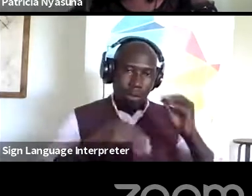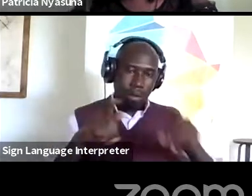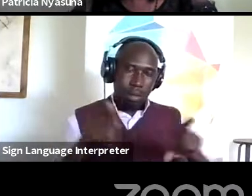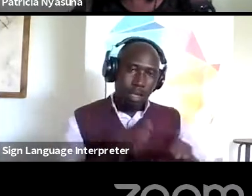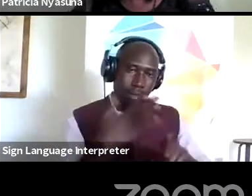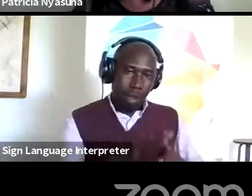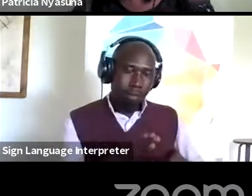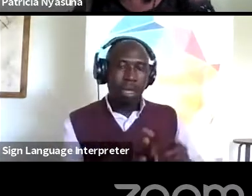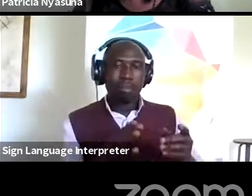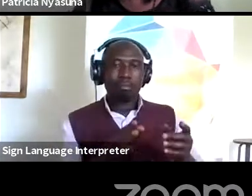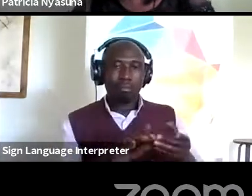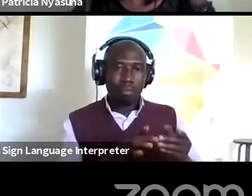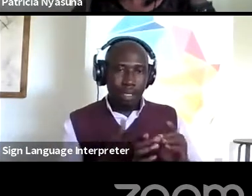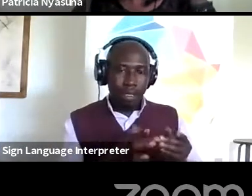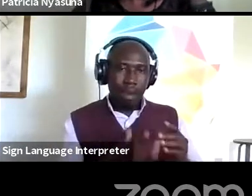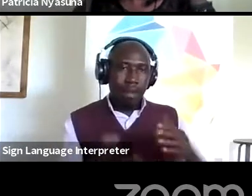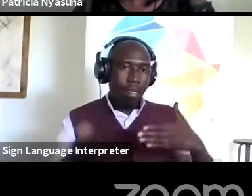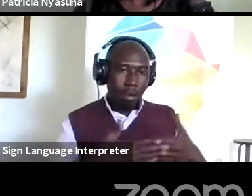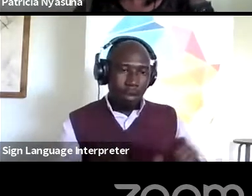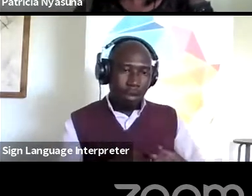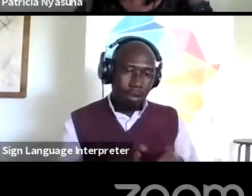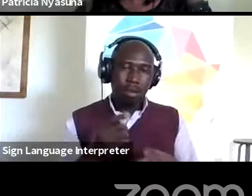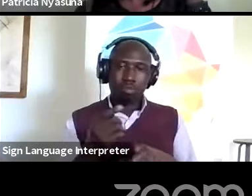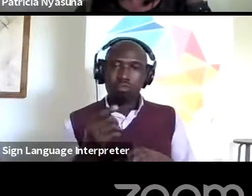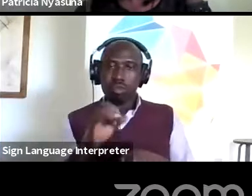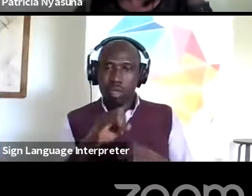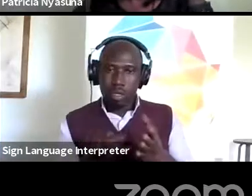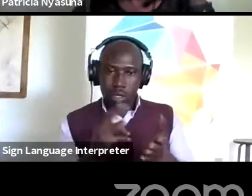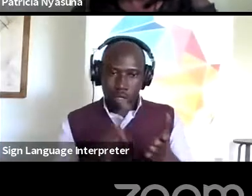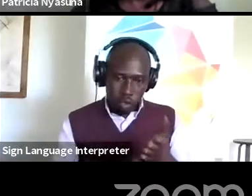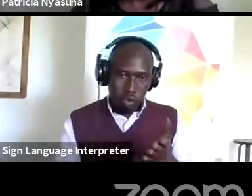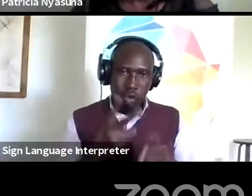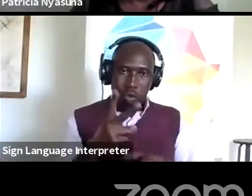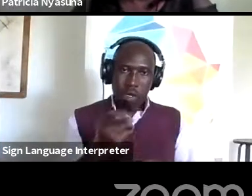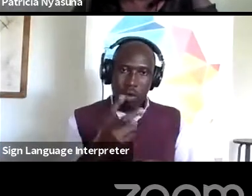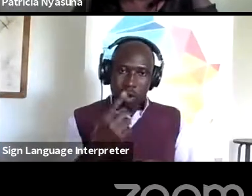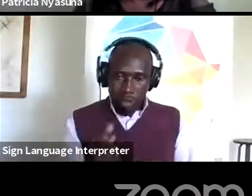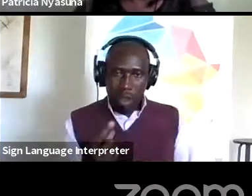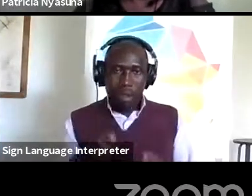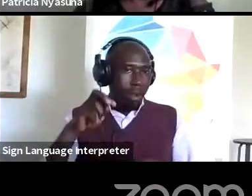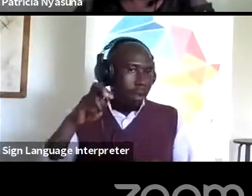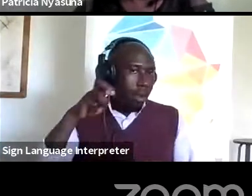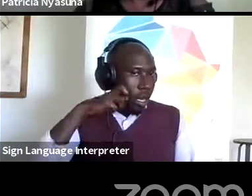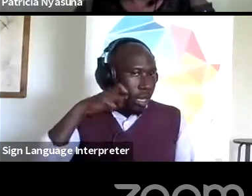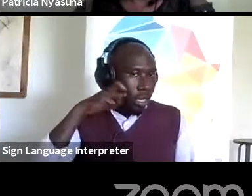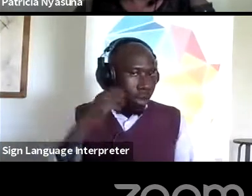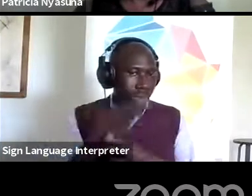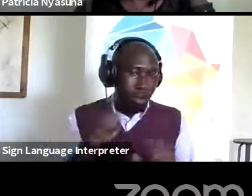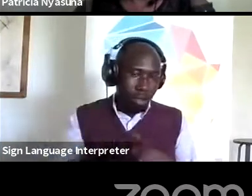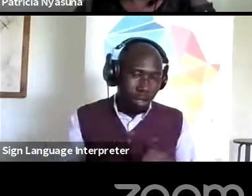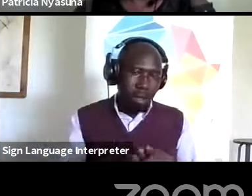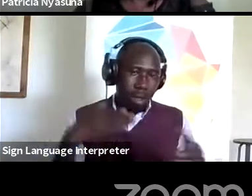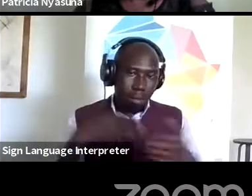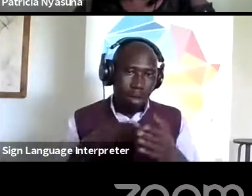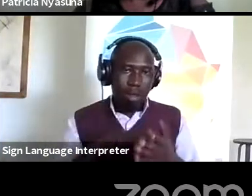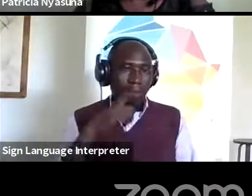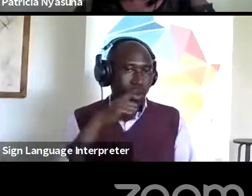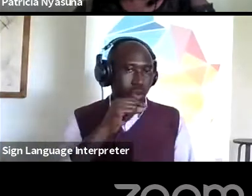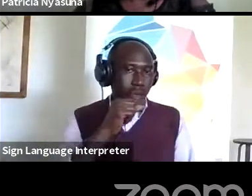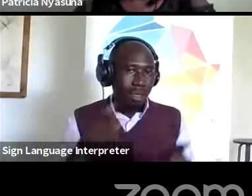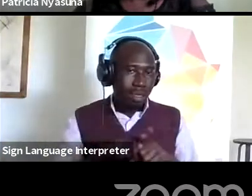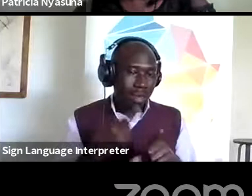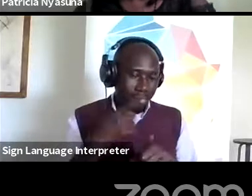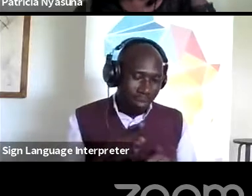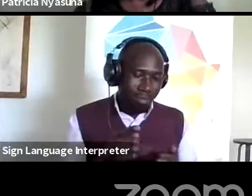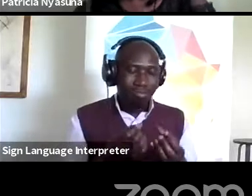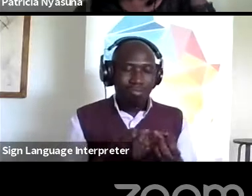internet shutdown. June 2021, Nigeria had its presidential elections, and also there was blocking of Twitter. So we are seeing a